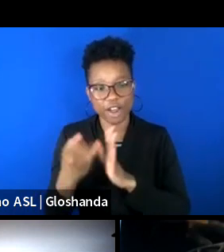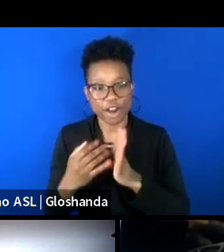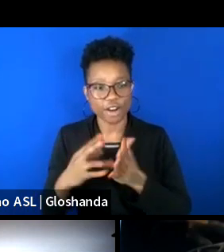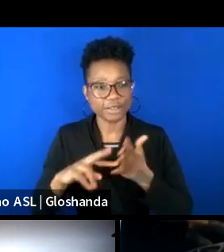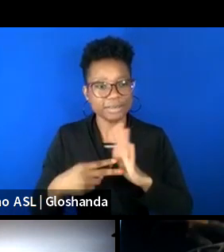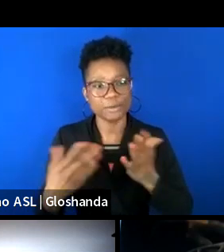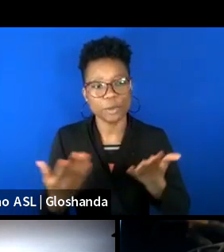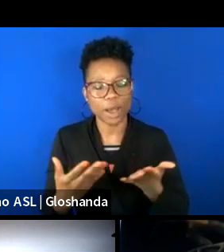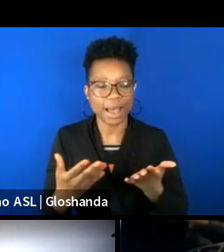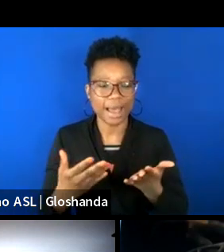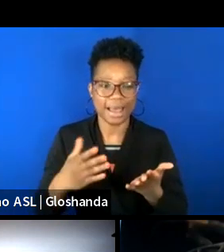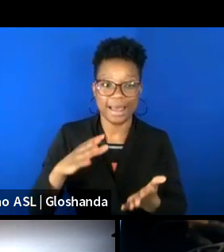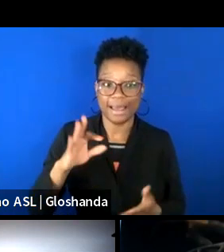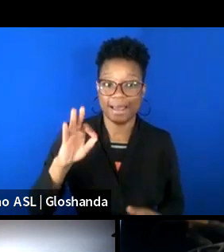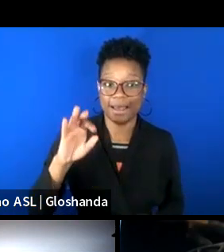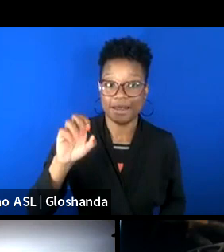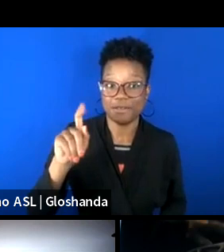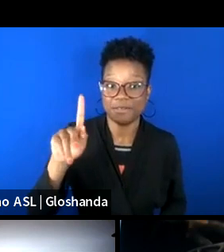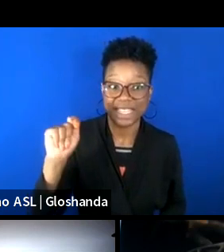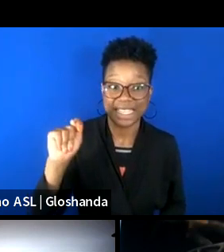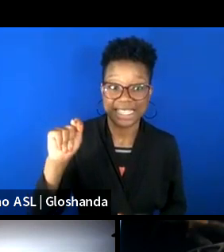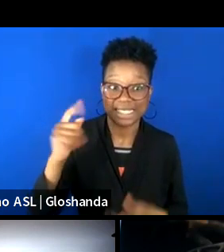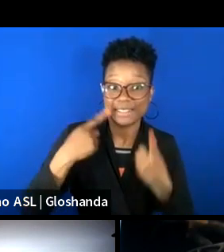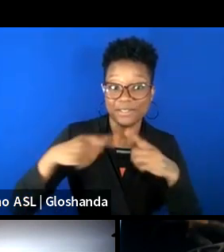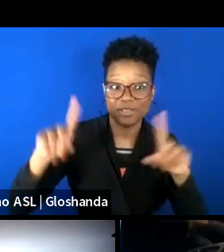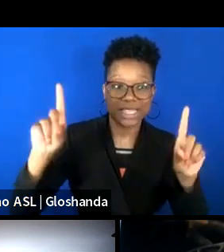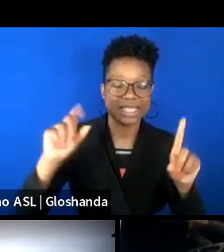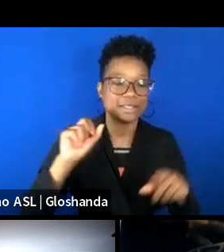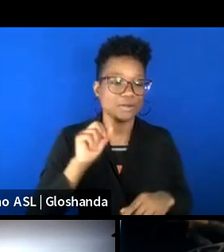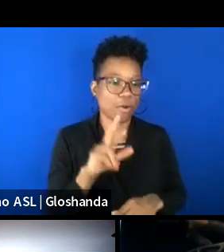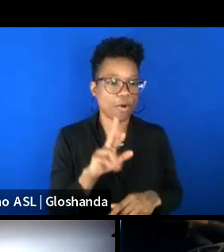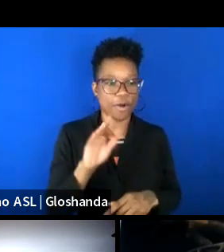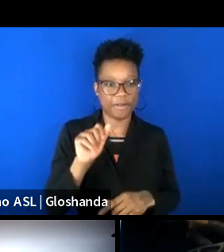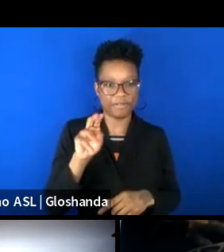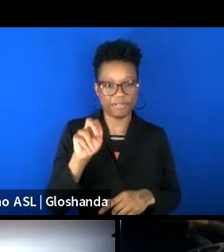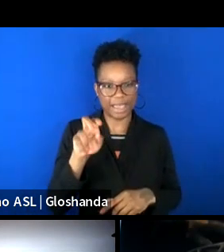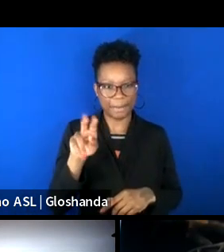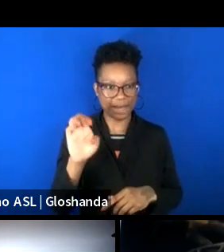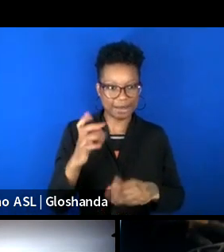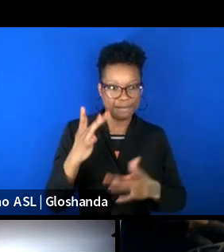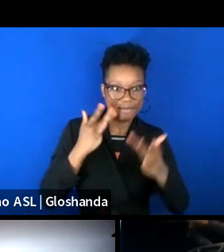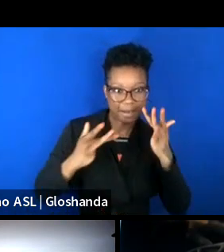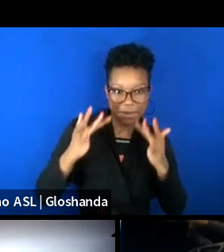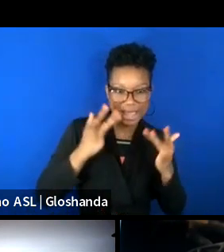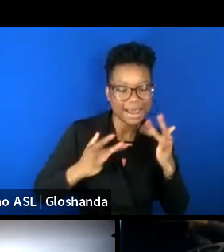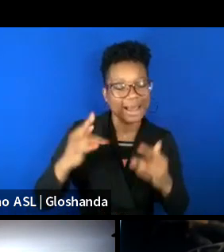that's a bad mindset. Mm. You know, I think that that is